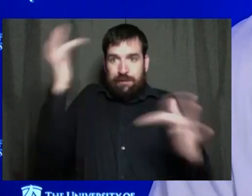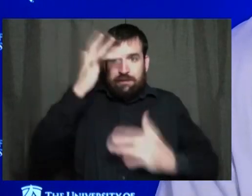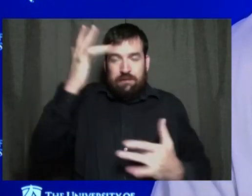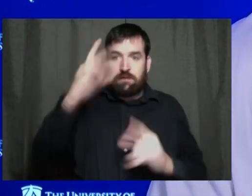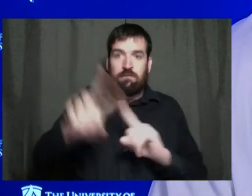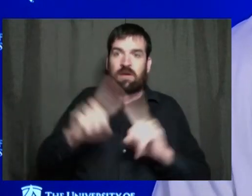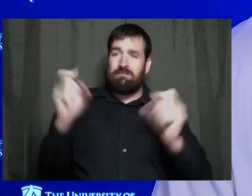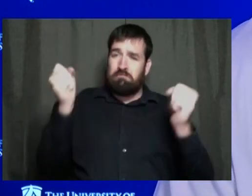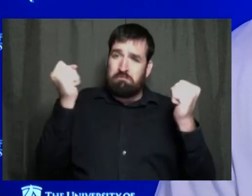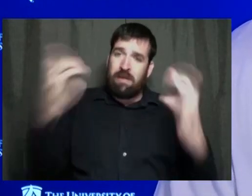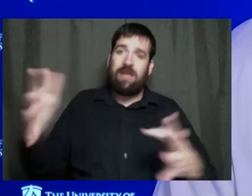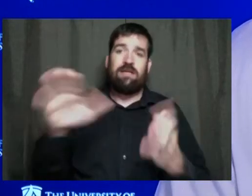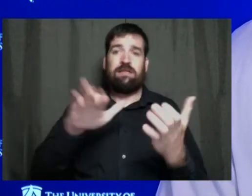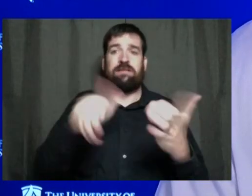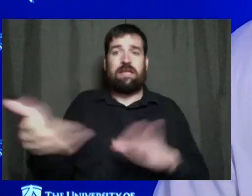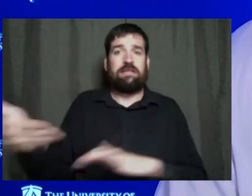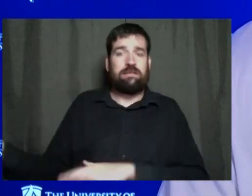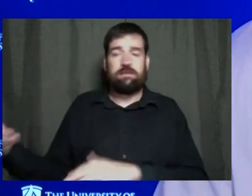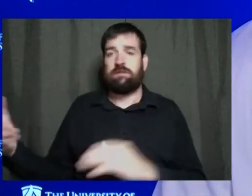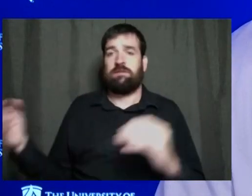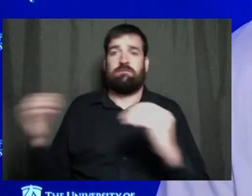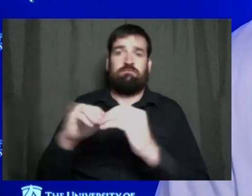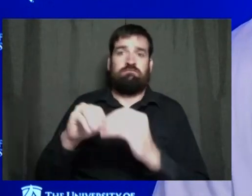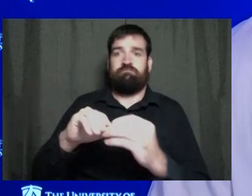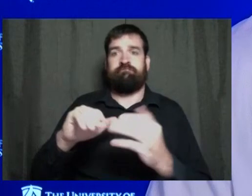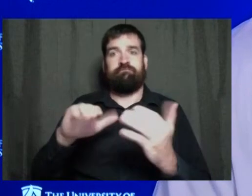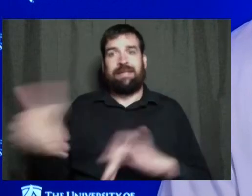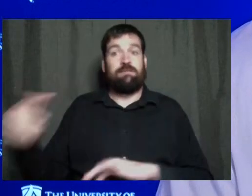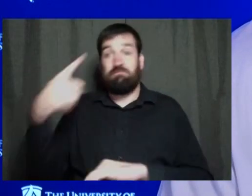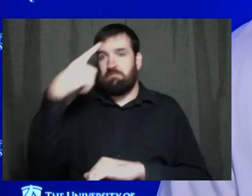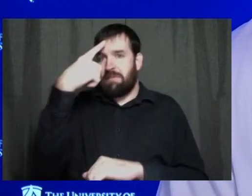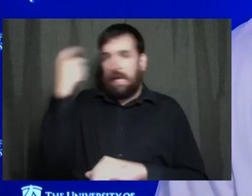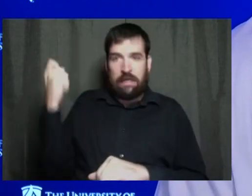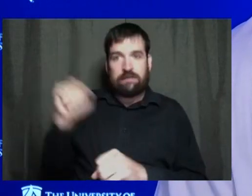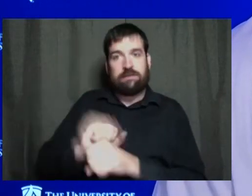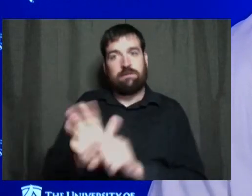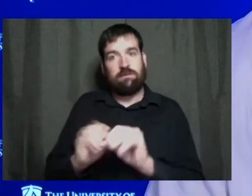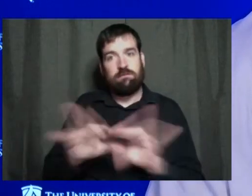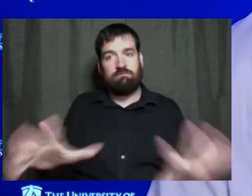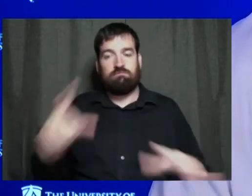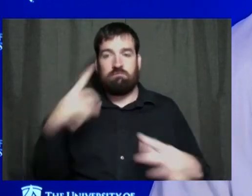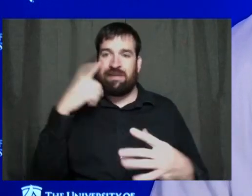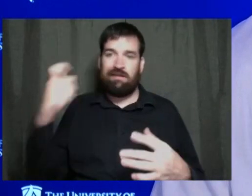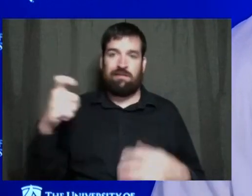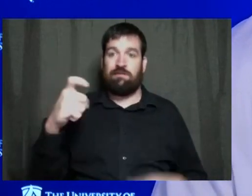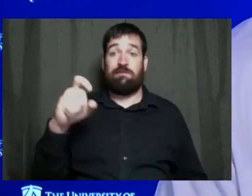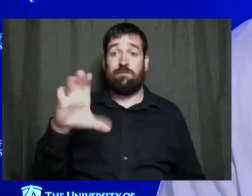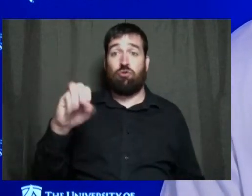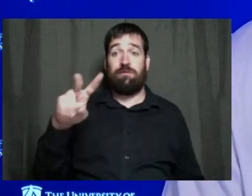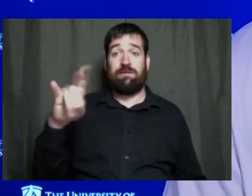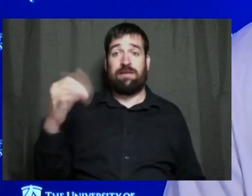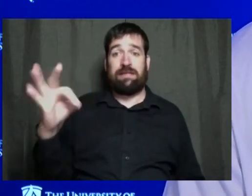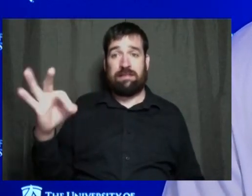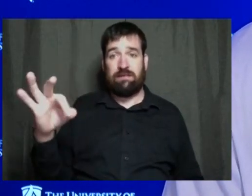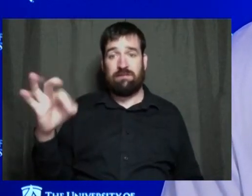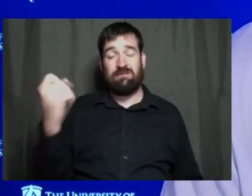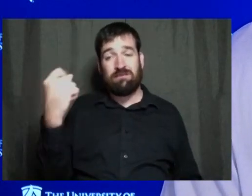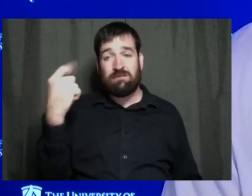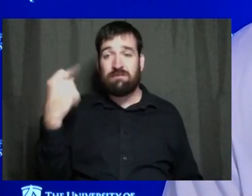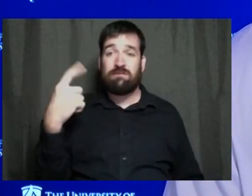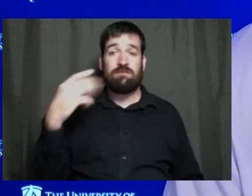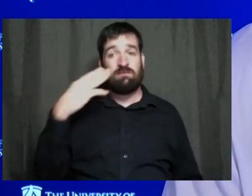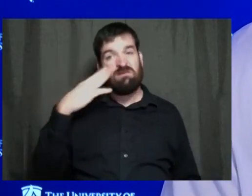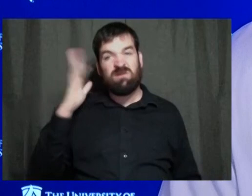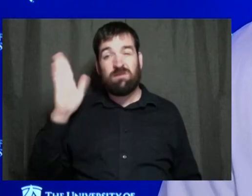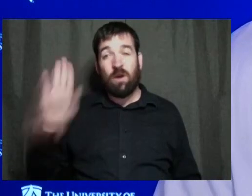deaths, excess mortality because of this pandemic, because of COVID-19. But we know that it is so